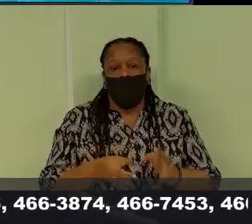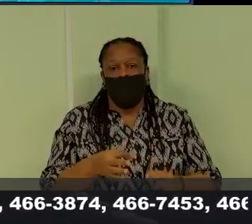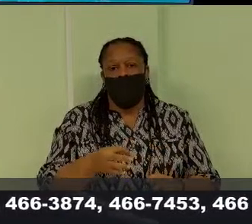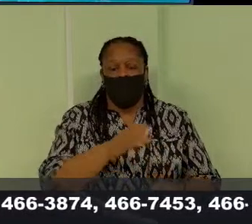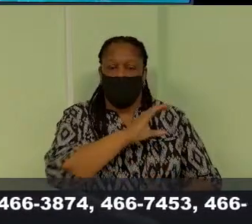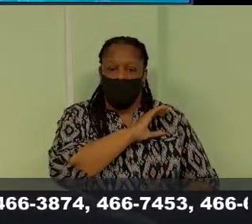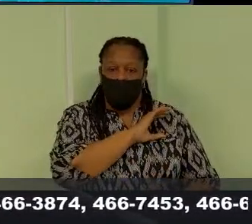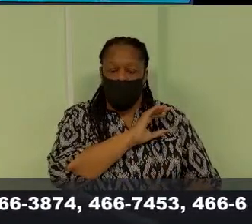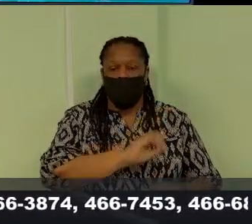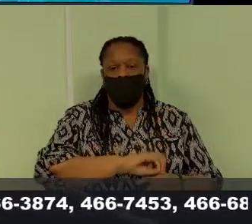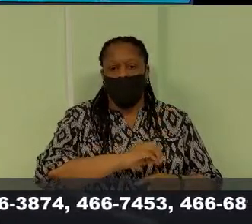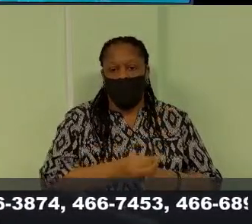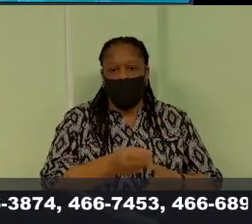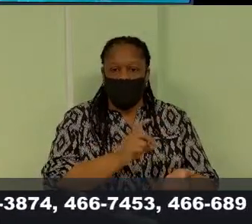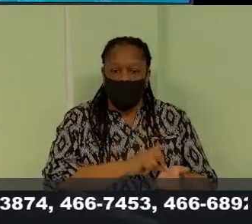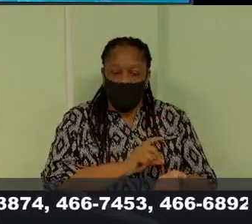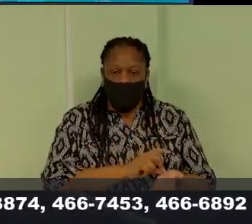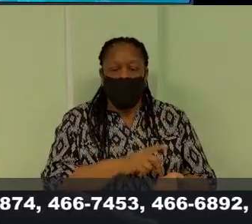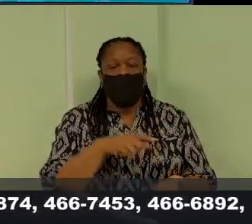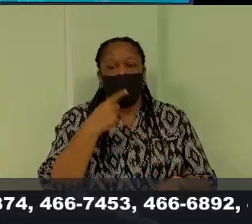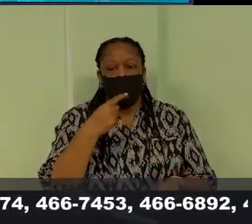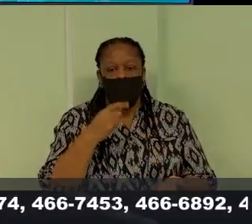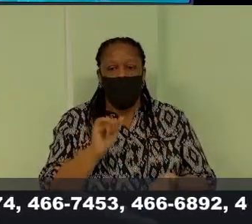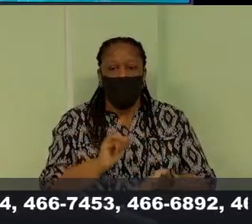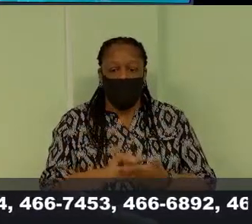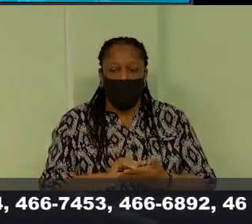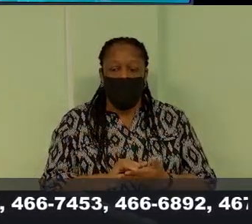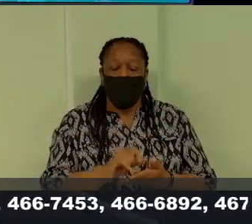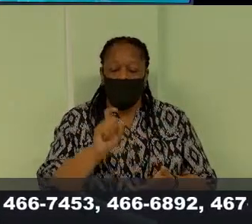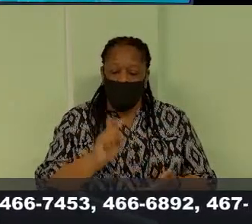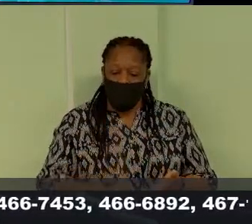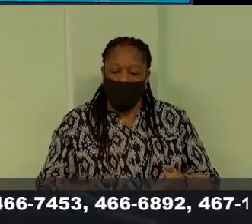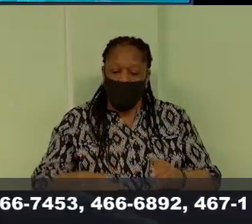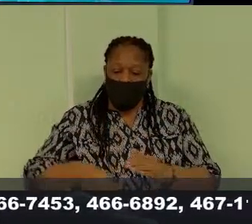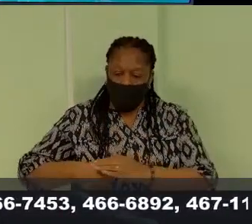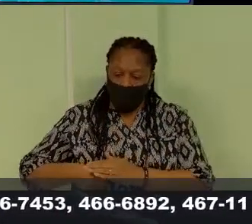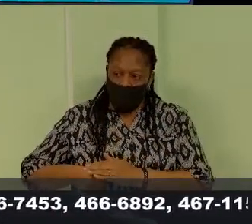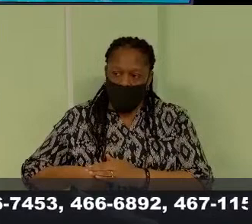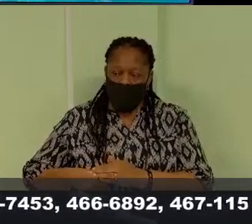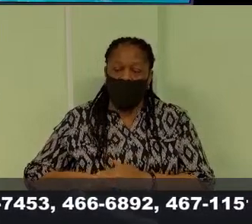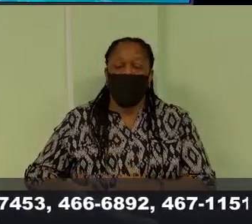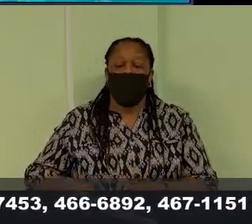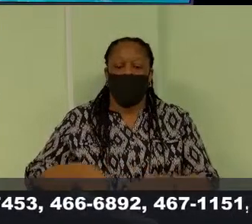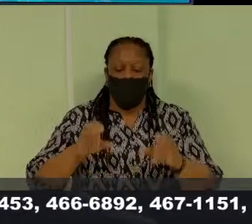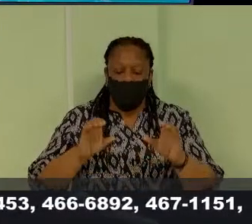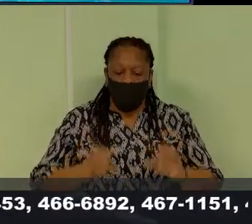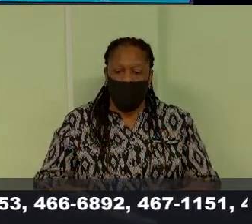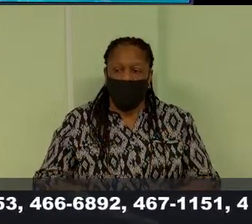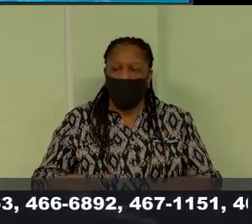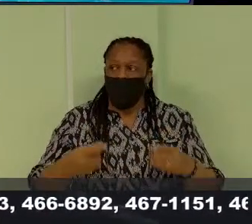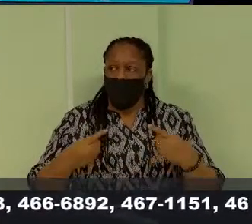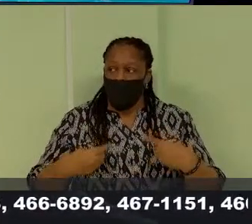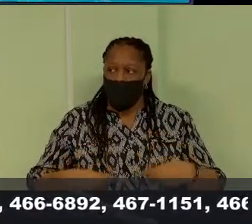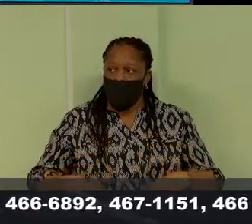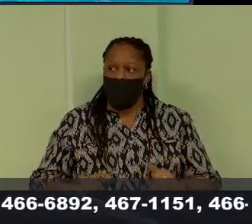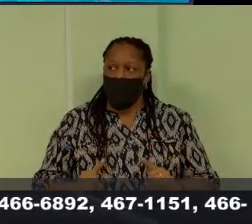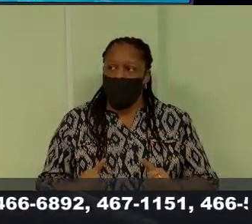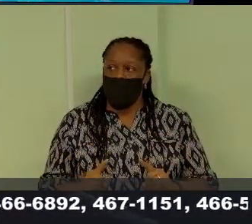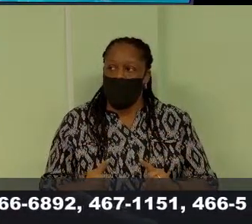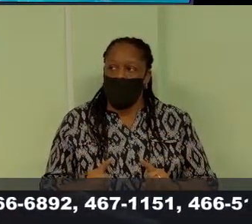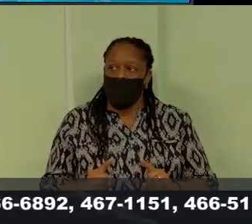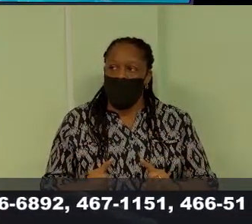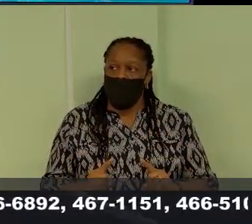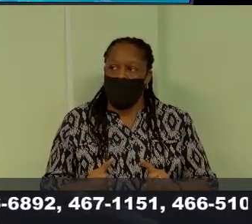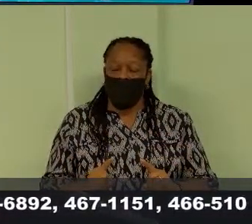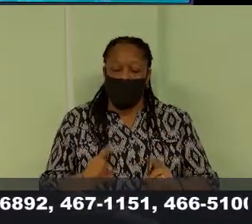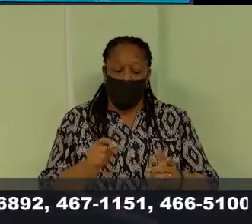person acting under the authority of the Act, commits an offense and is liable upon summary conviction